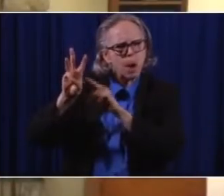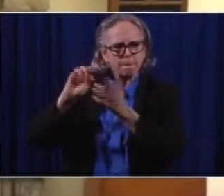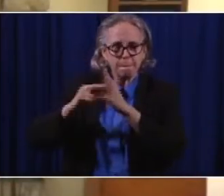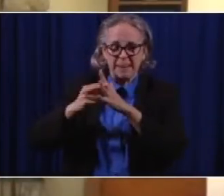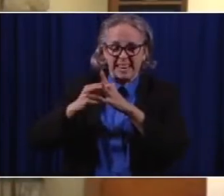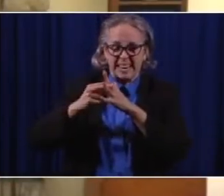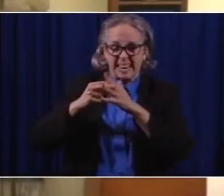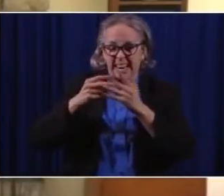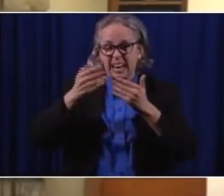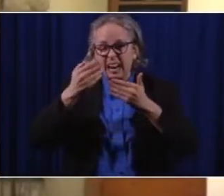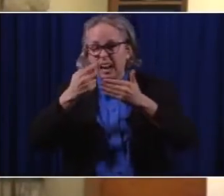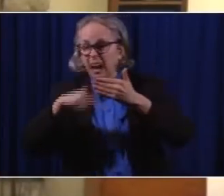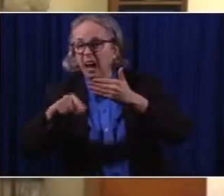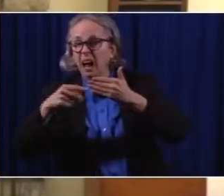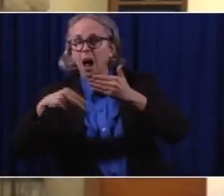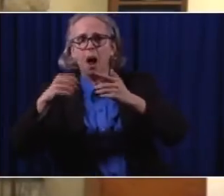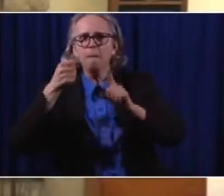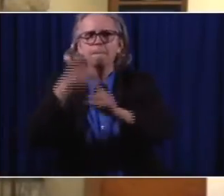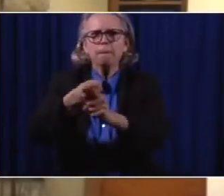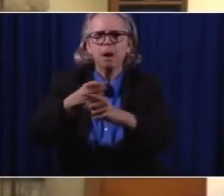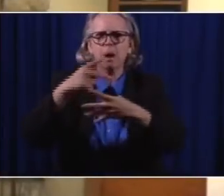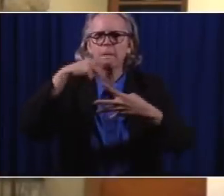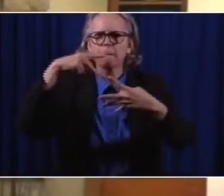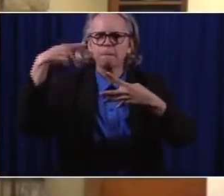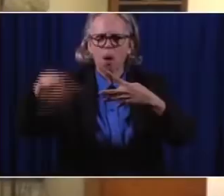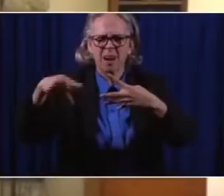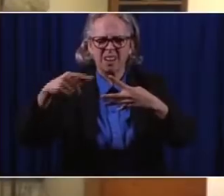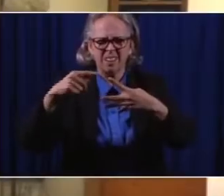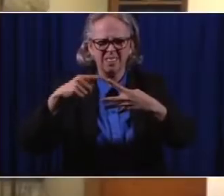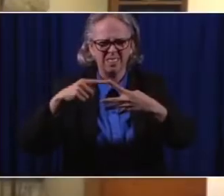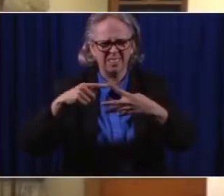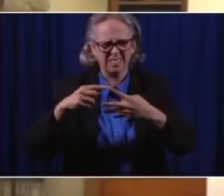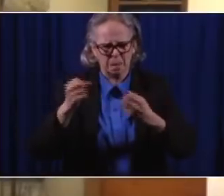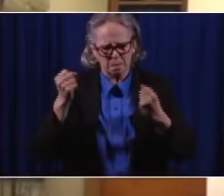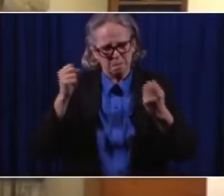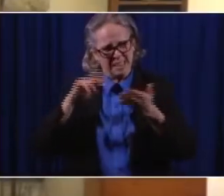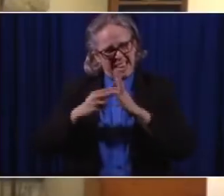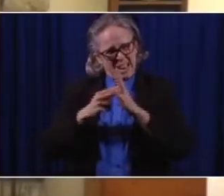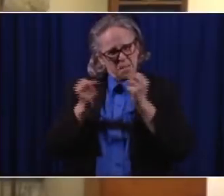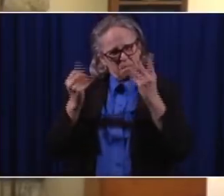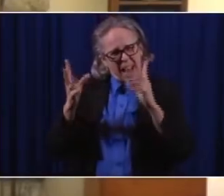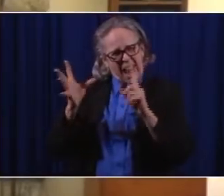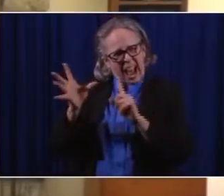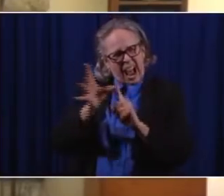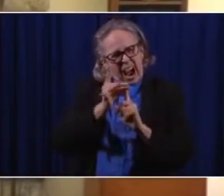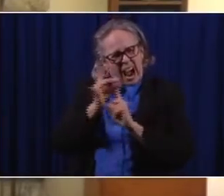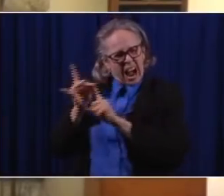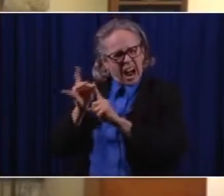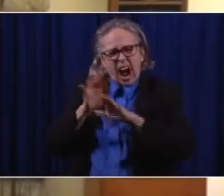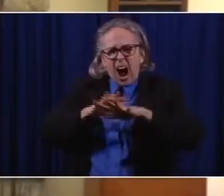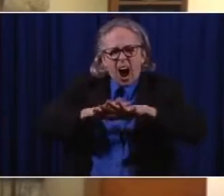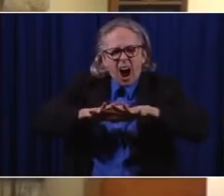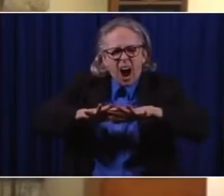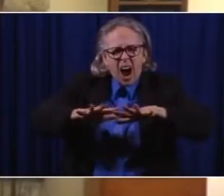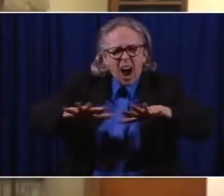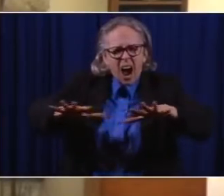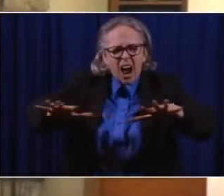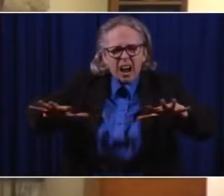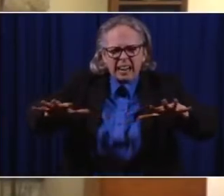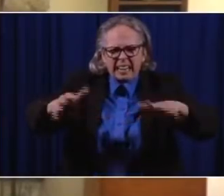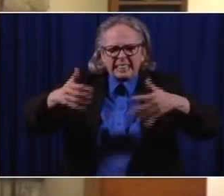Both counties are seeing a high number of cases, a high percentage of cases spreading in the community, and sustained increases in